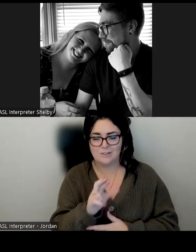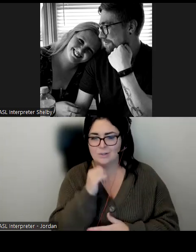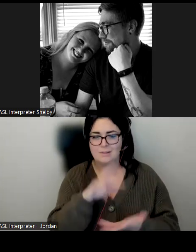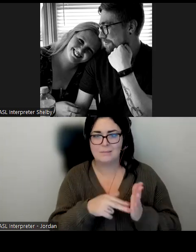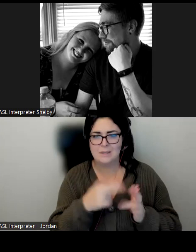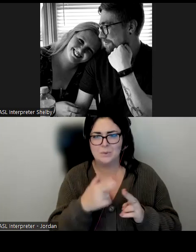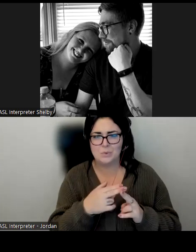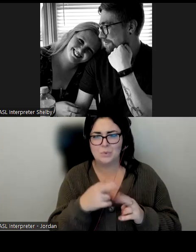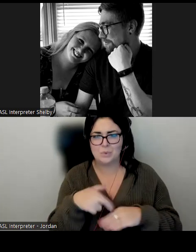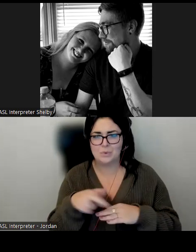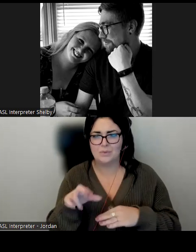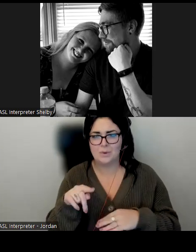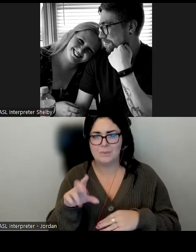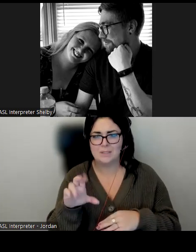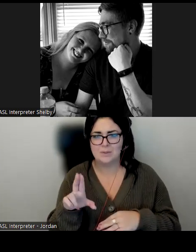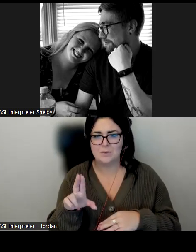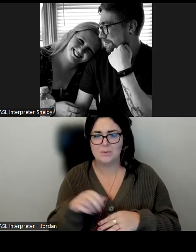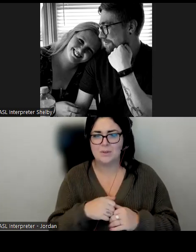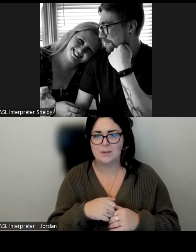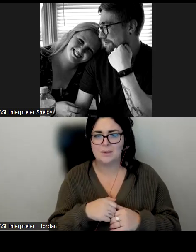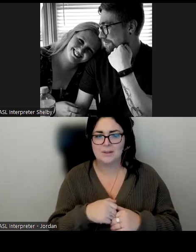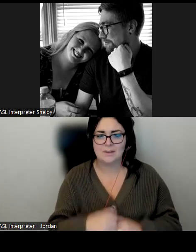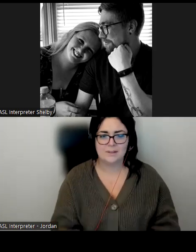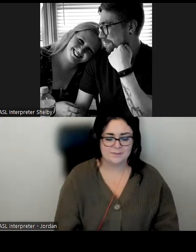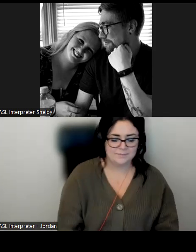Oh, sorry. Yeah. Go ahead. Okay.